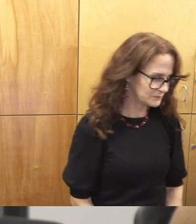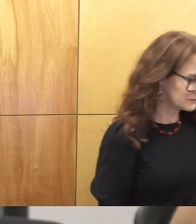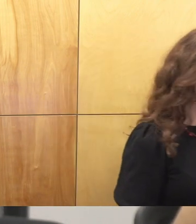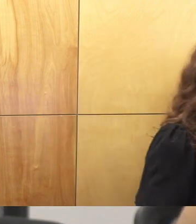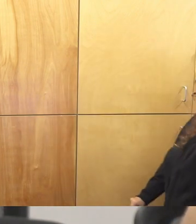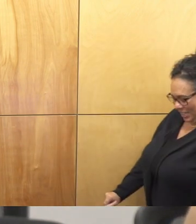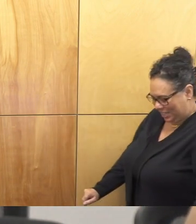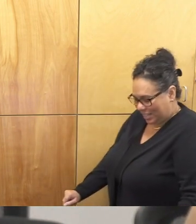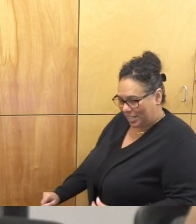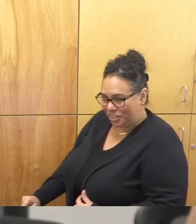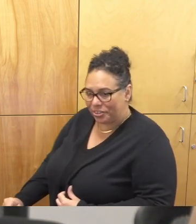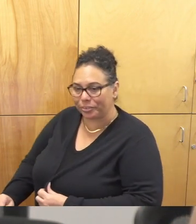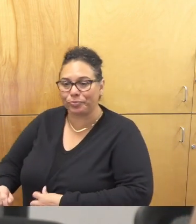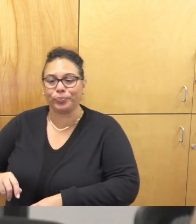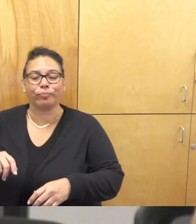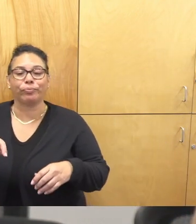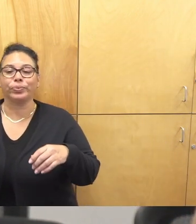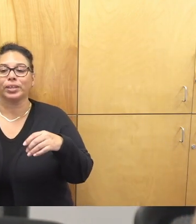But in